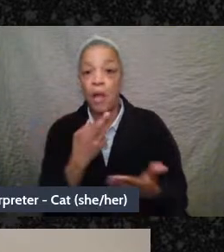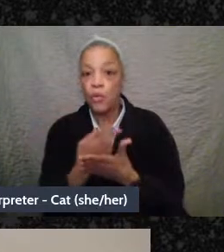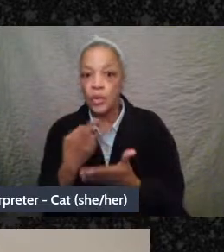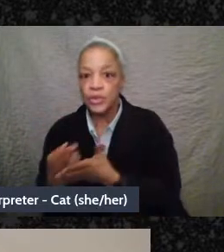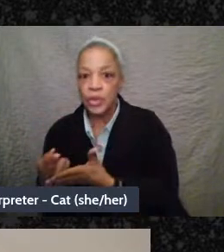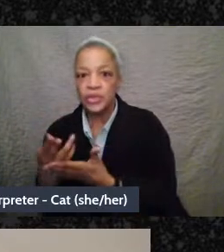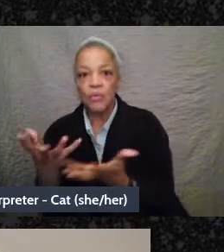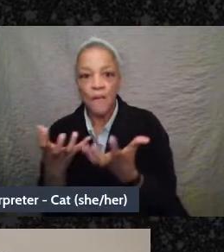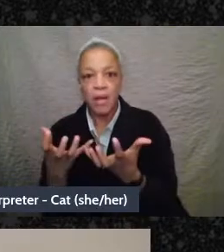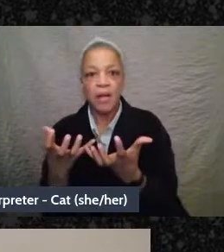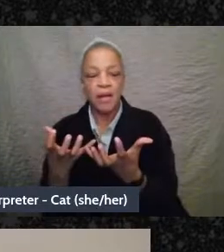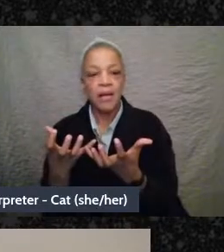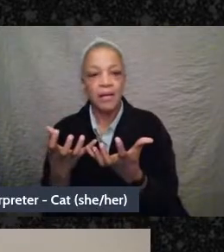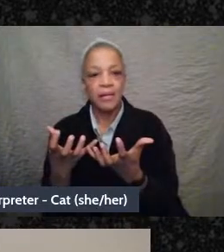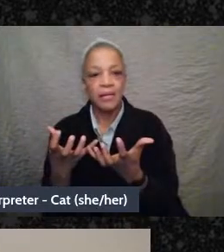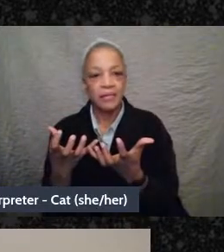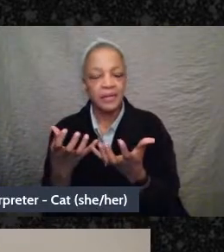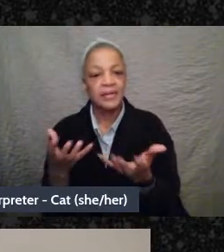resources to